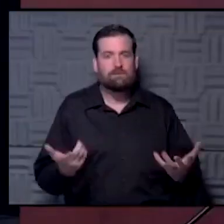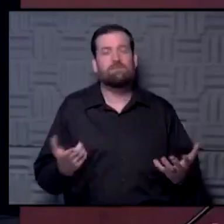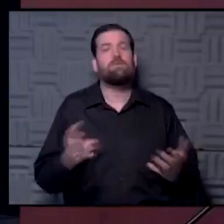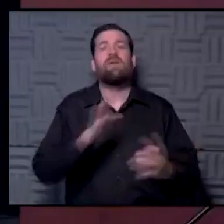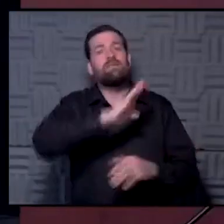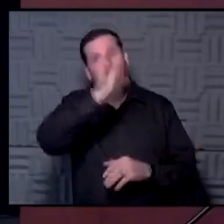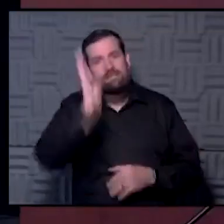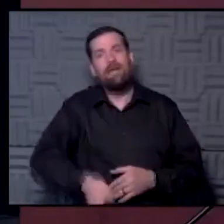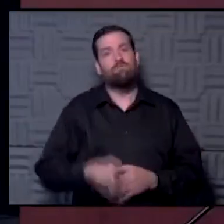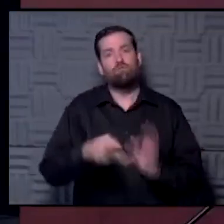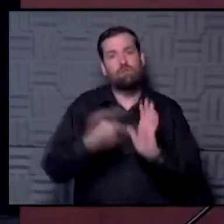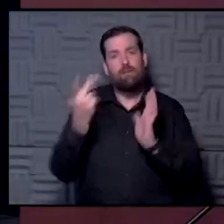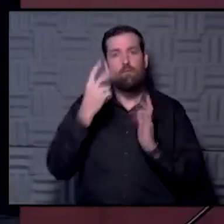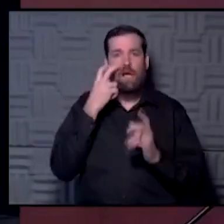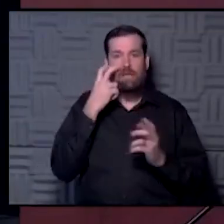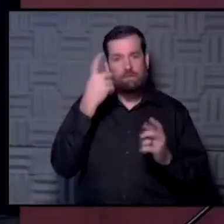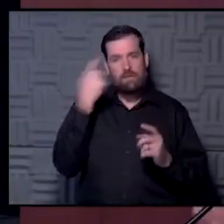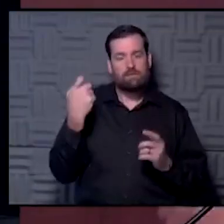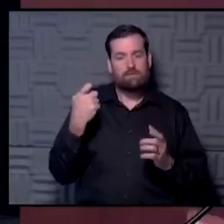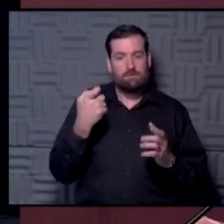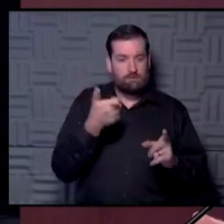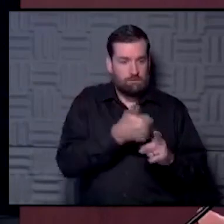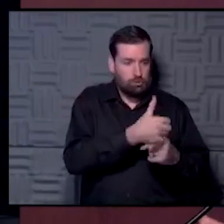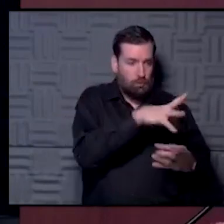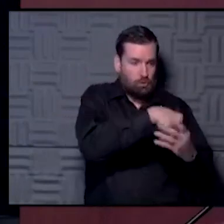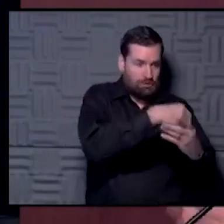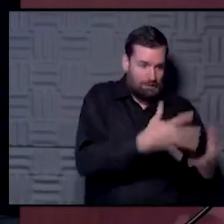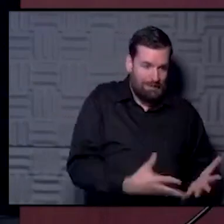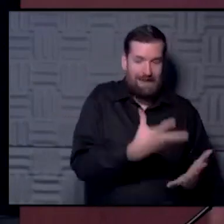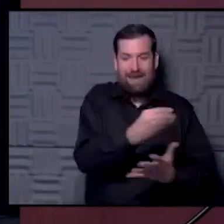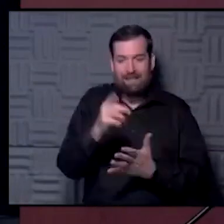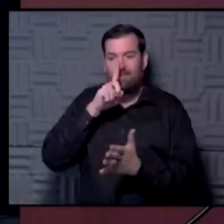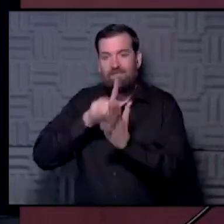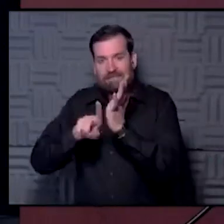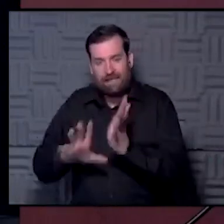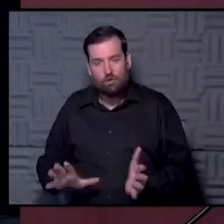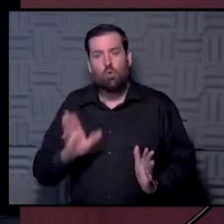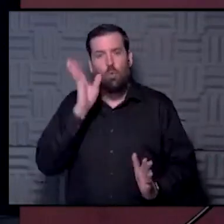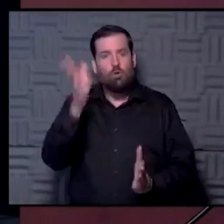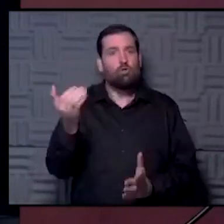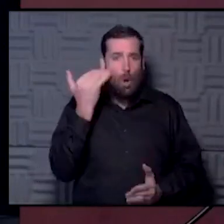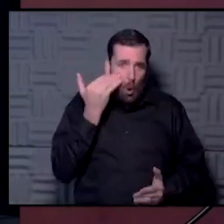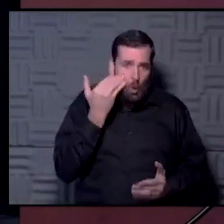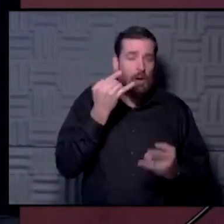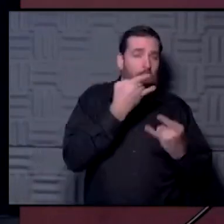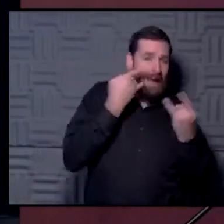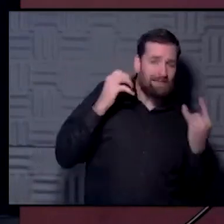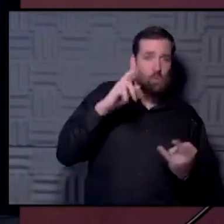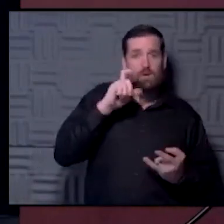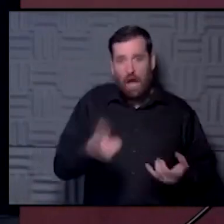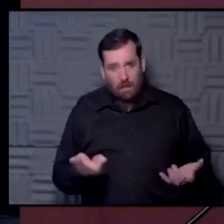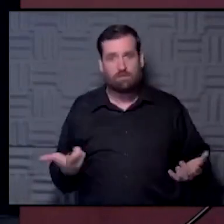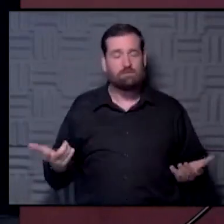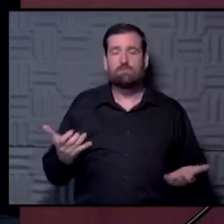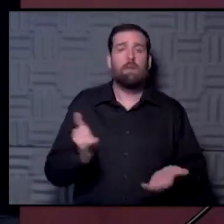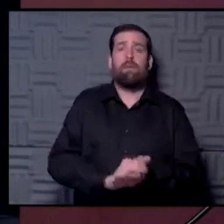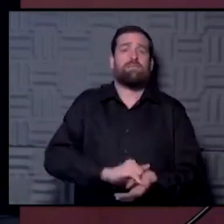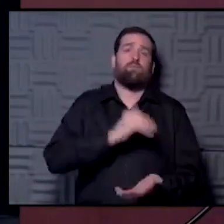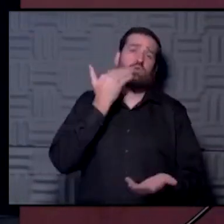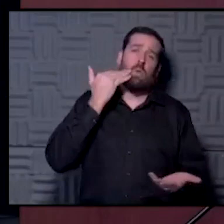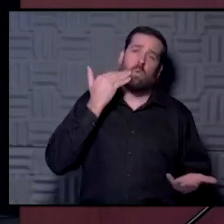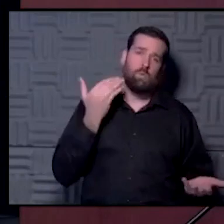be double-blinded because the study participant and the investigator would know if you had a mask on or not. It's impossible not to know. Yeah. And so,